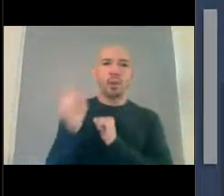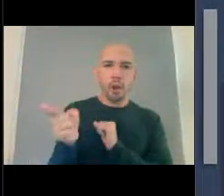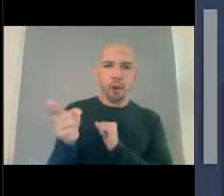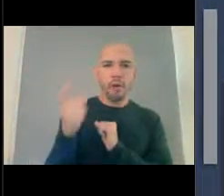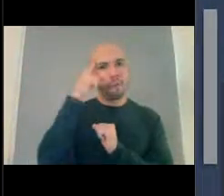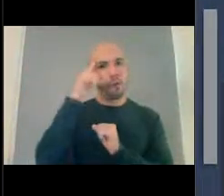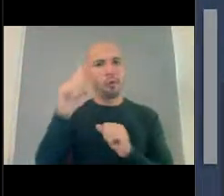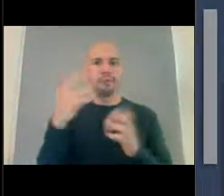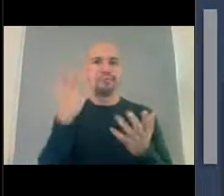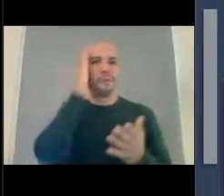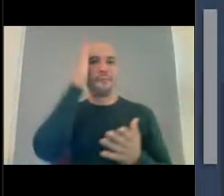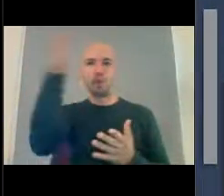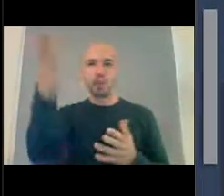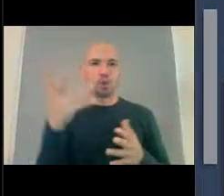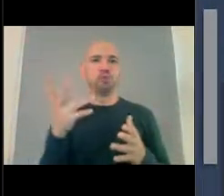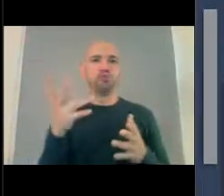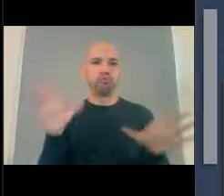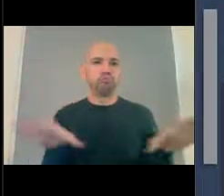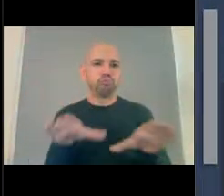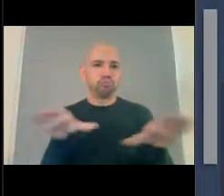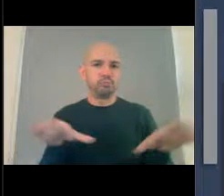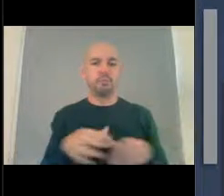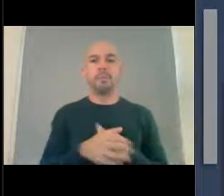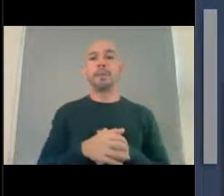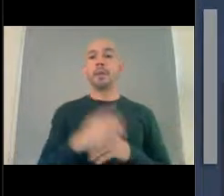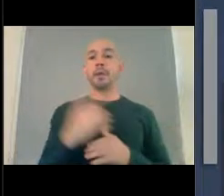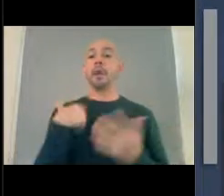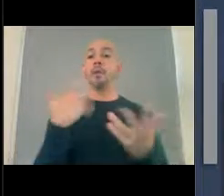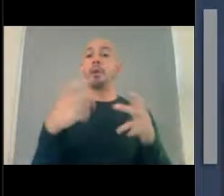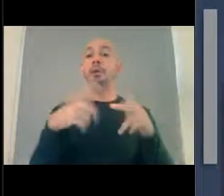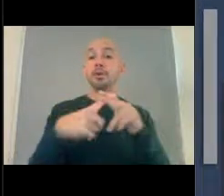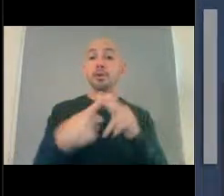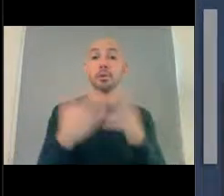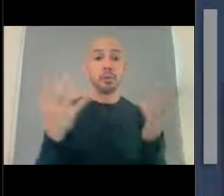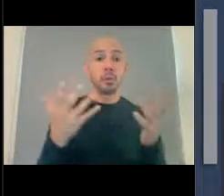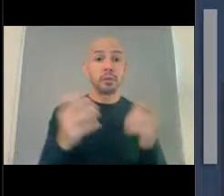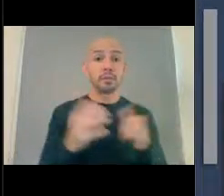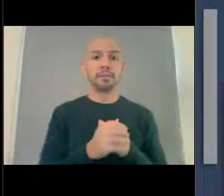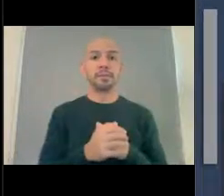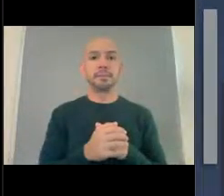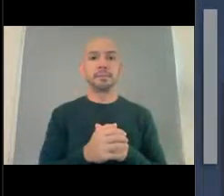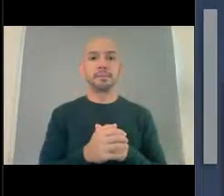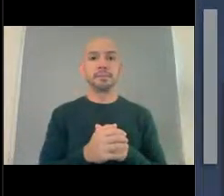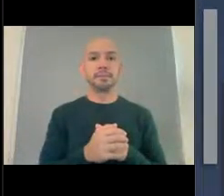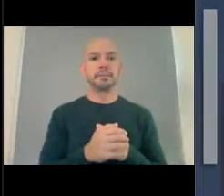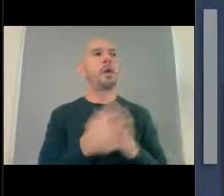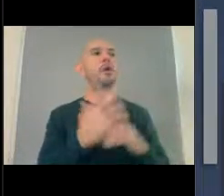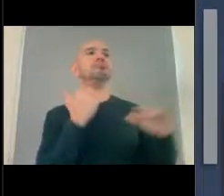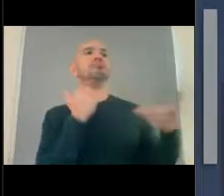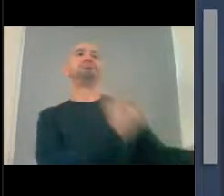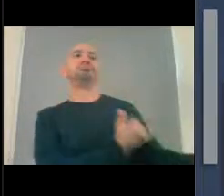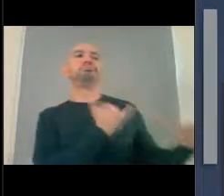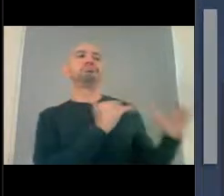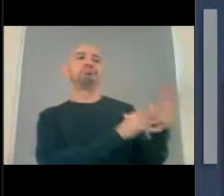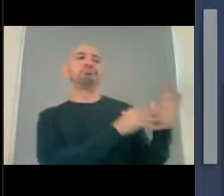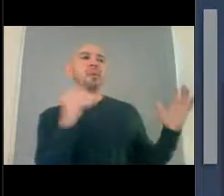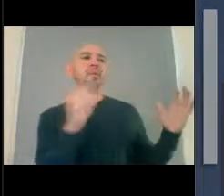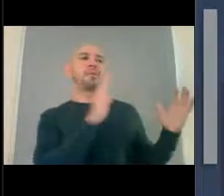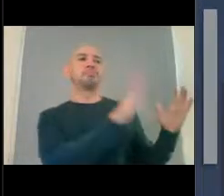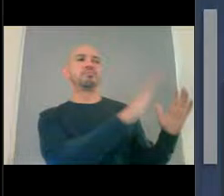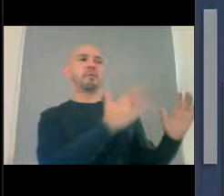endeavors uh i wanted to to start um to by echoing the sentiments that were already raised